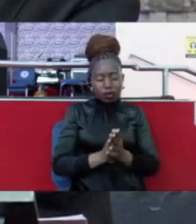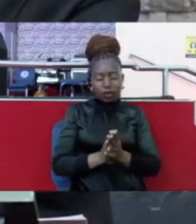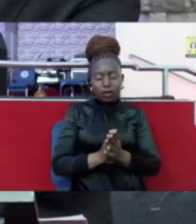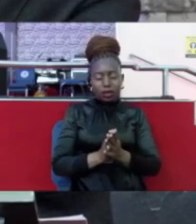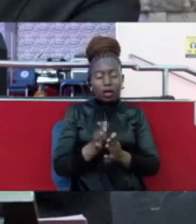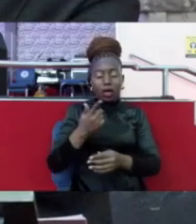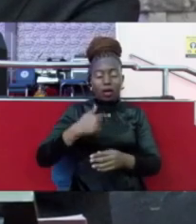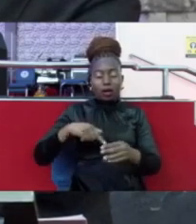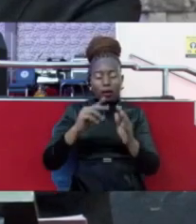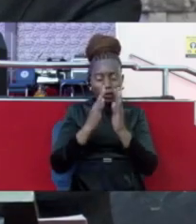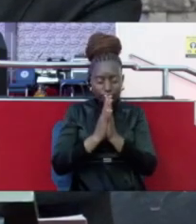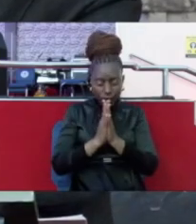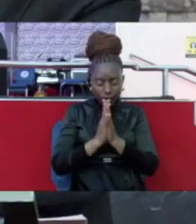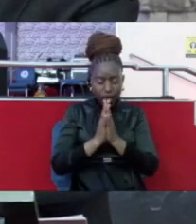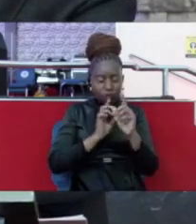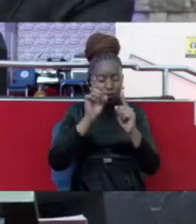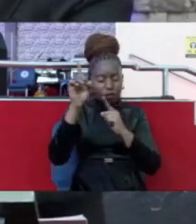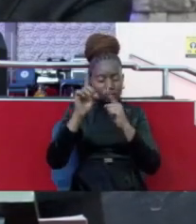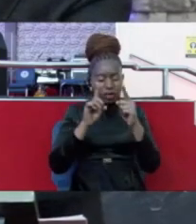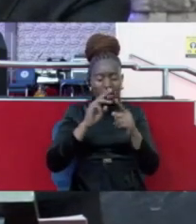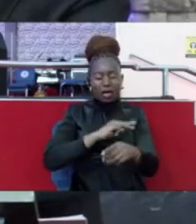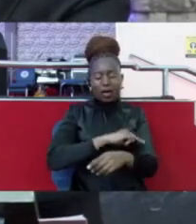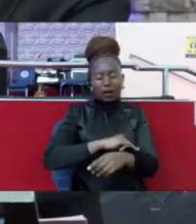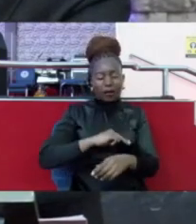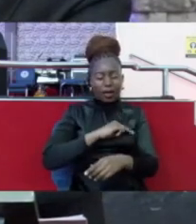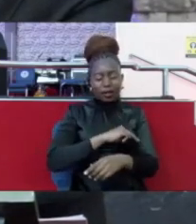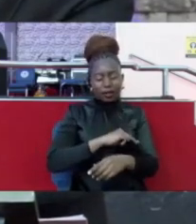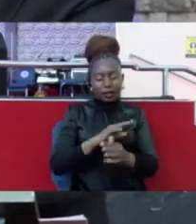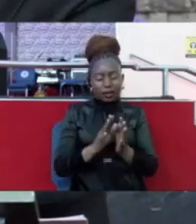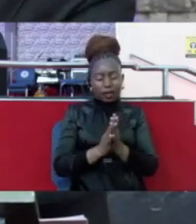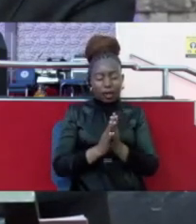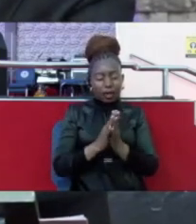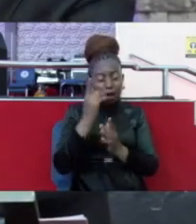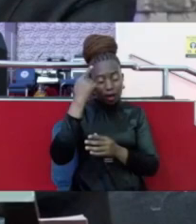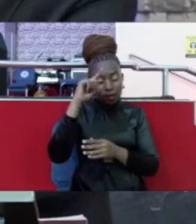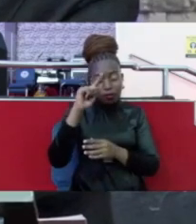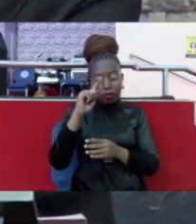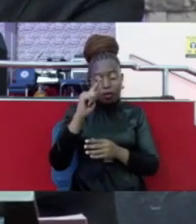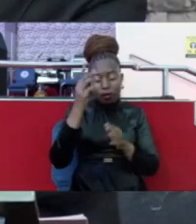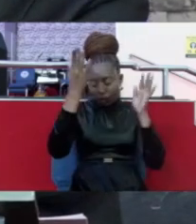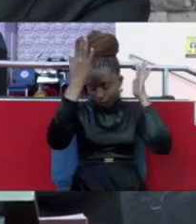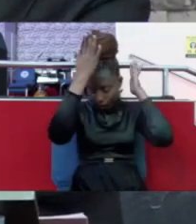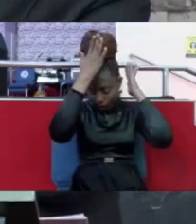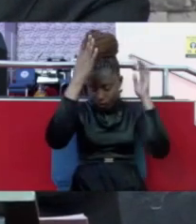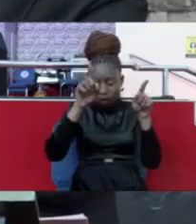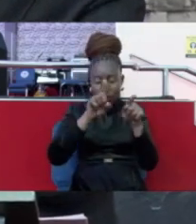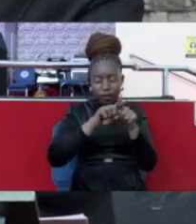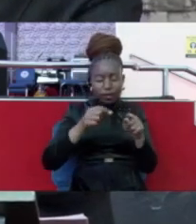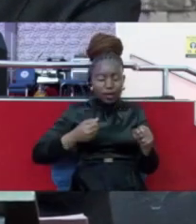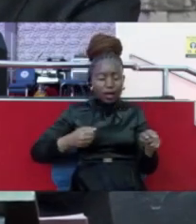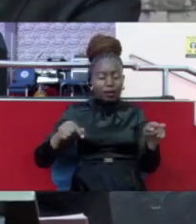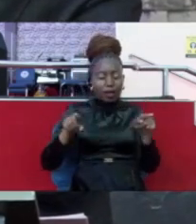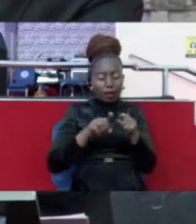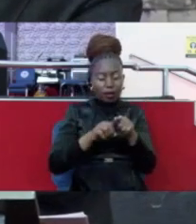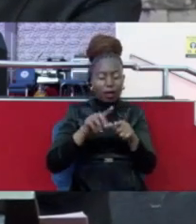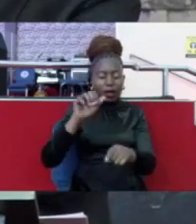We pray for traveling mercies. Tunaomba kwa neema za safari. For Bishop Jimmy and Pastor Alice. Kwa Askofu Jimmy na